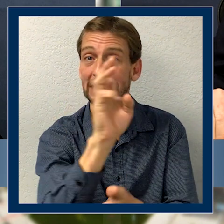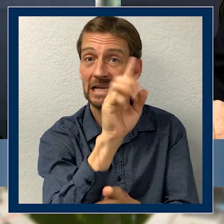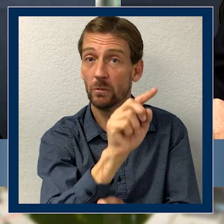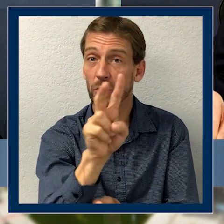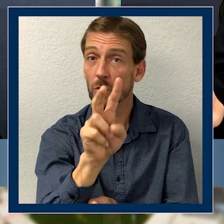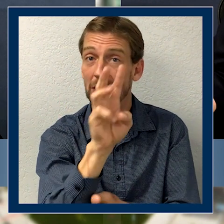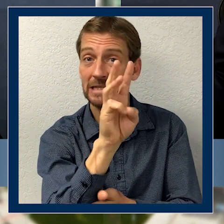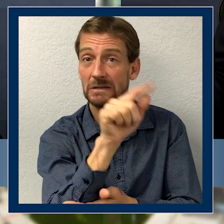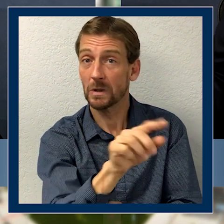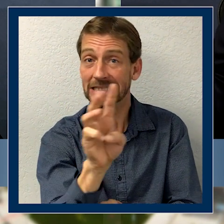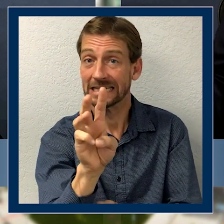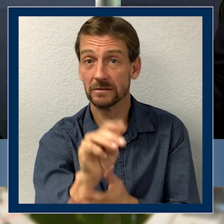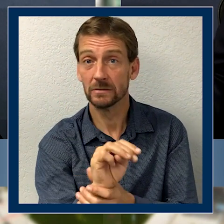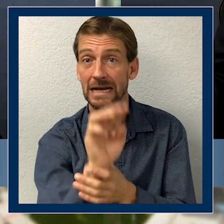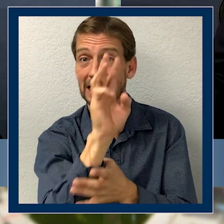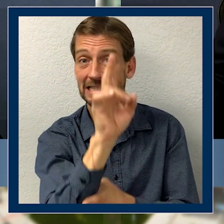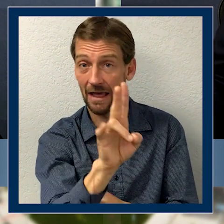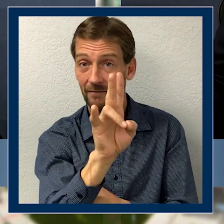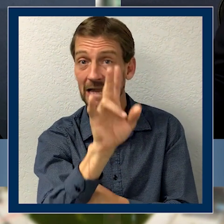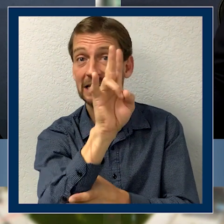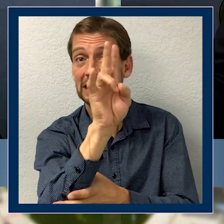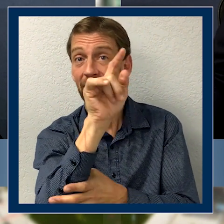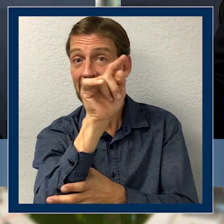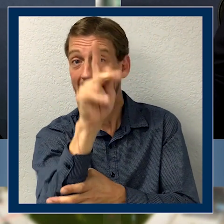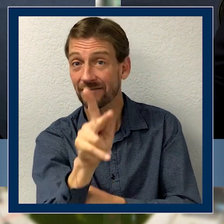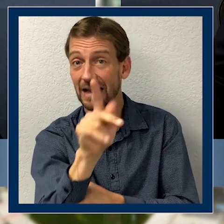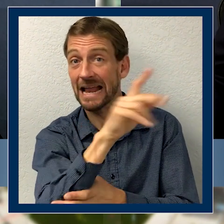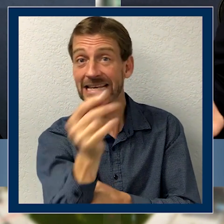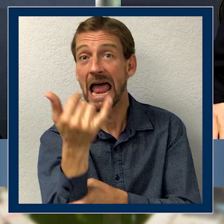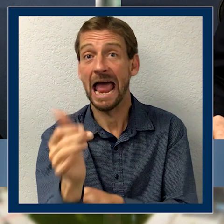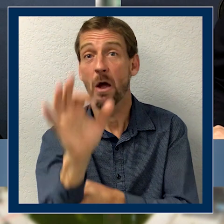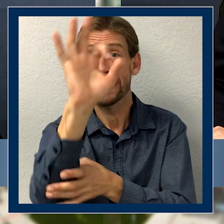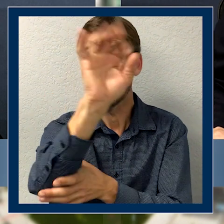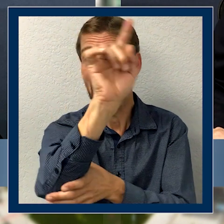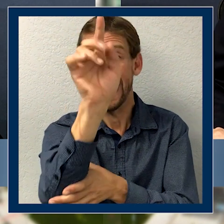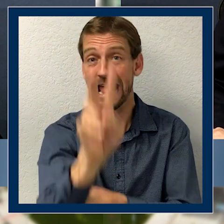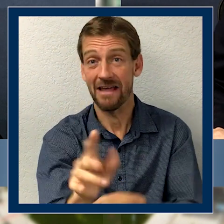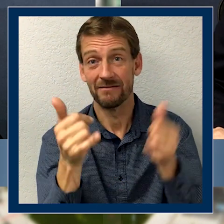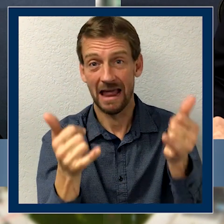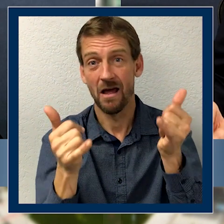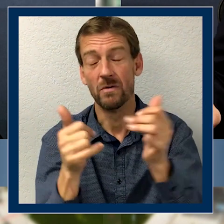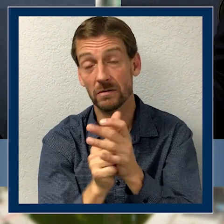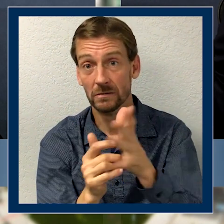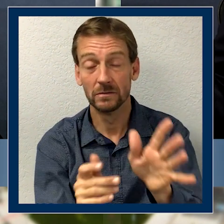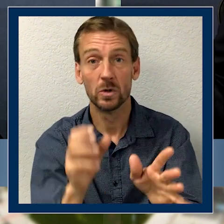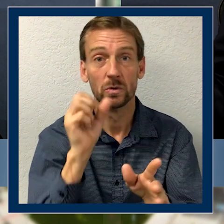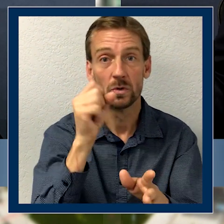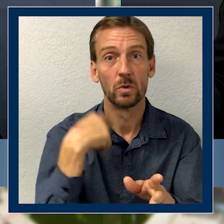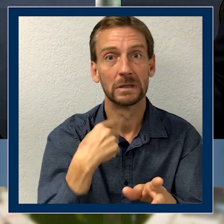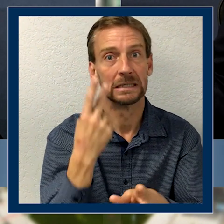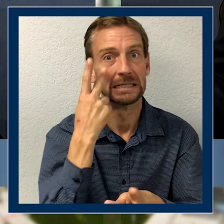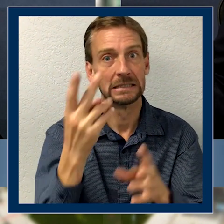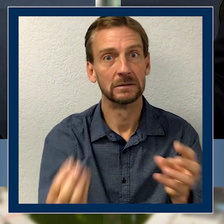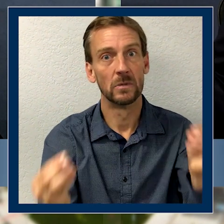to 6.6 to 7 to 7.5, and now we're at 9.5. So we definitely are